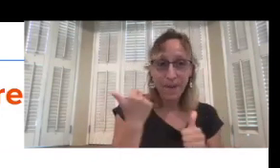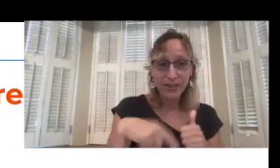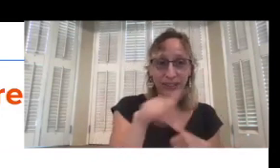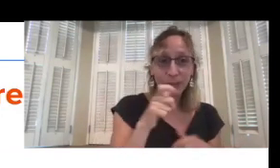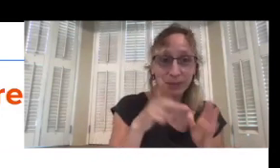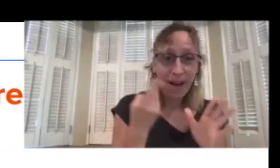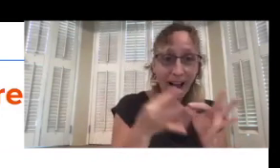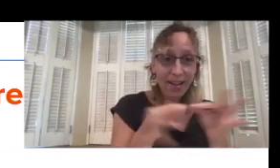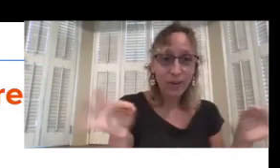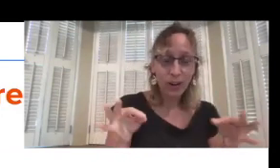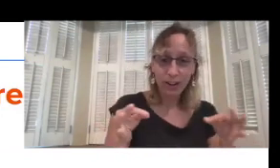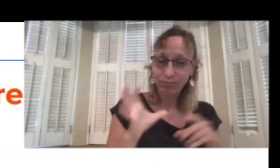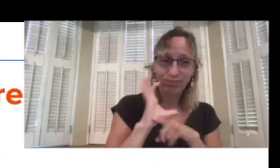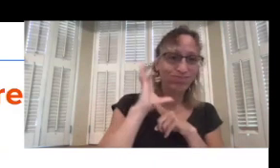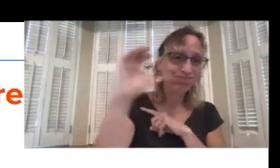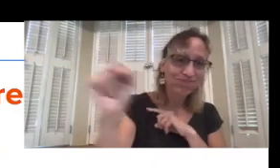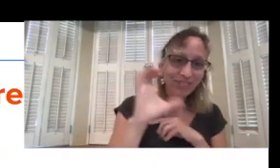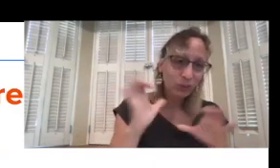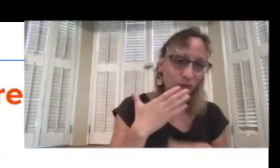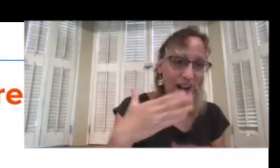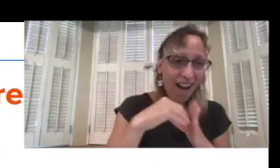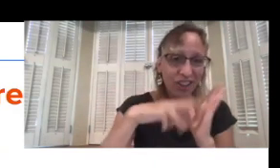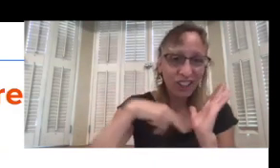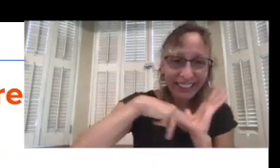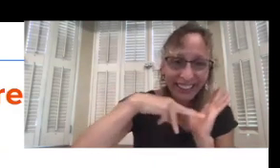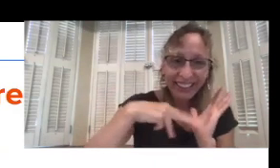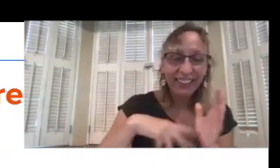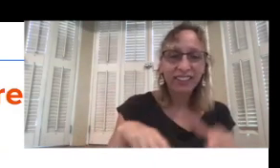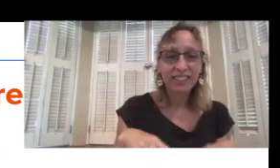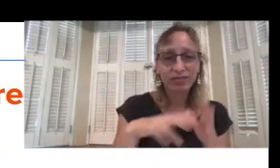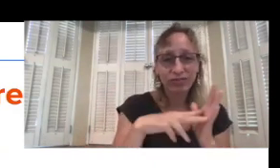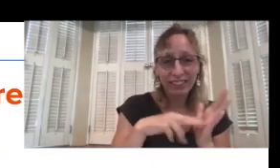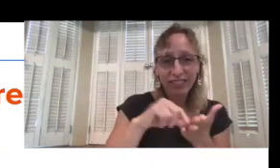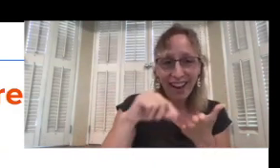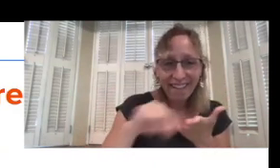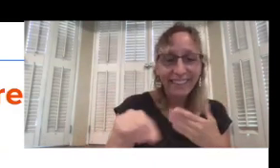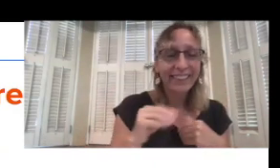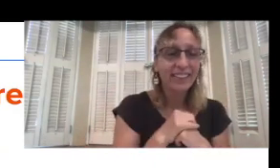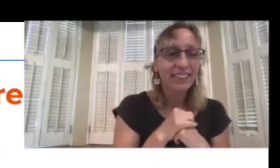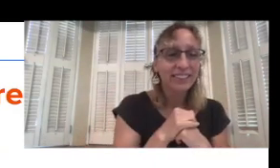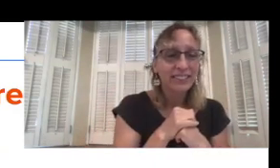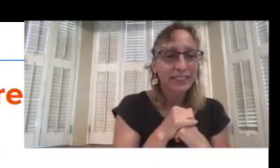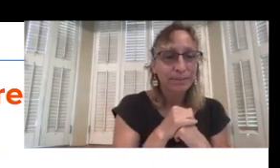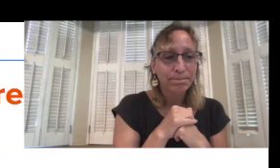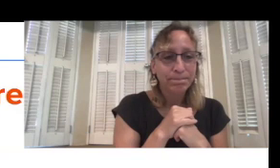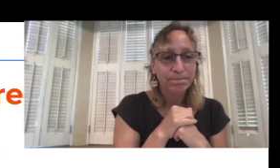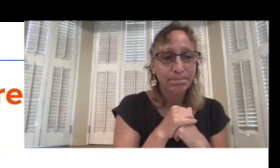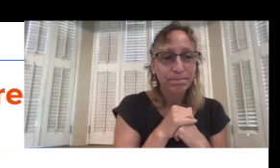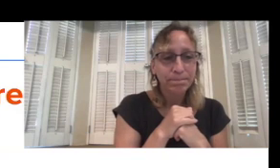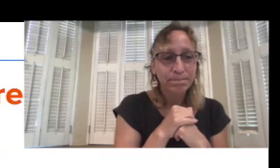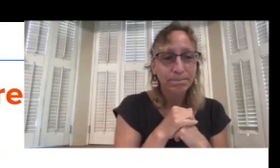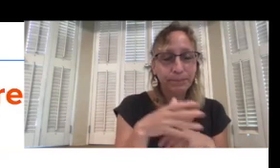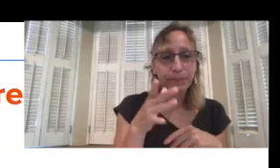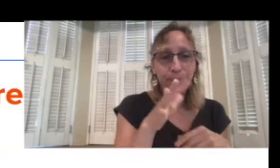to navigate between these languages. So those who are bilingual actually do better in reading and writing.